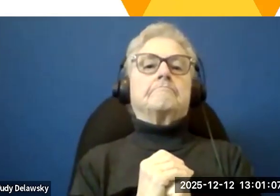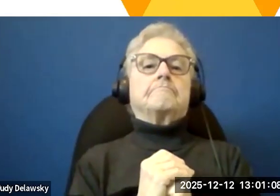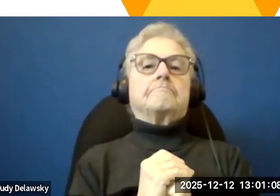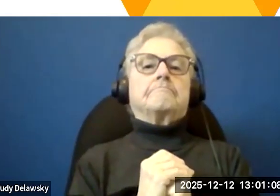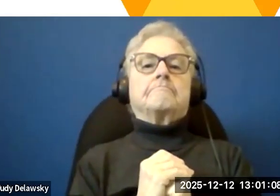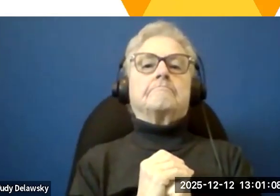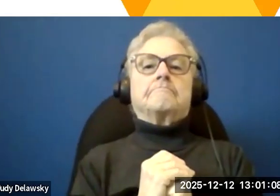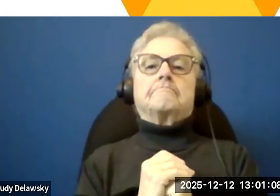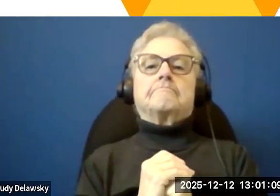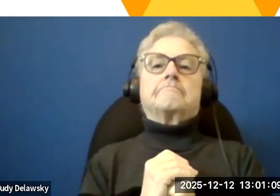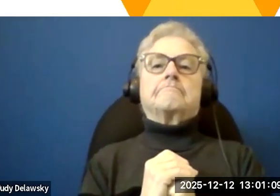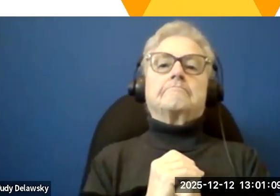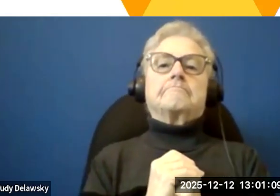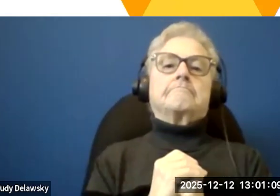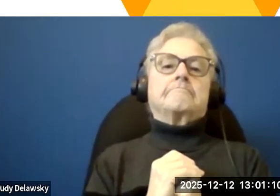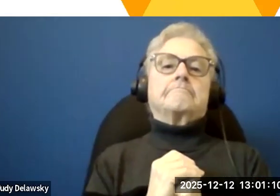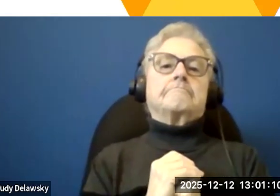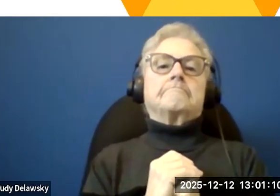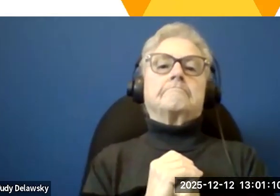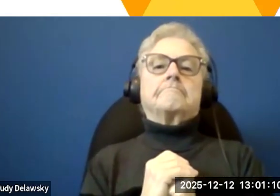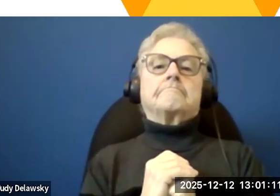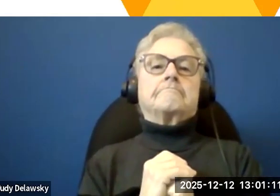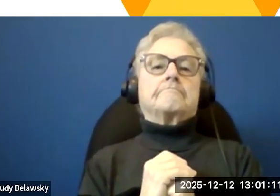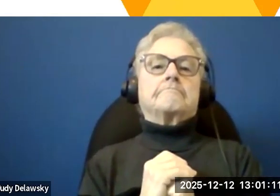Just wait for everyone to join for a few moments.